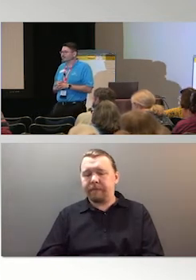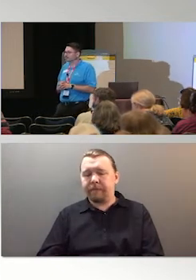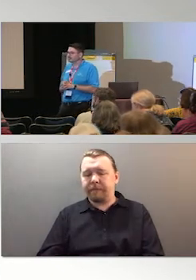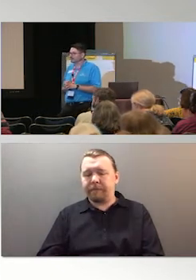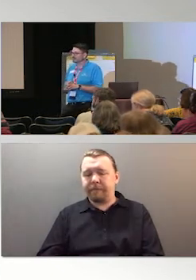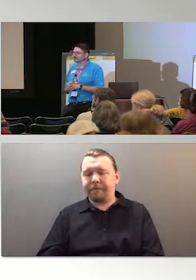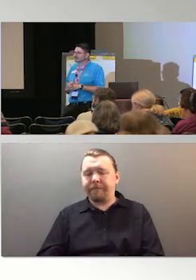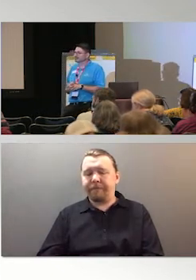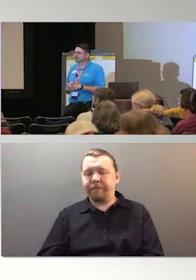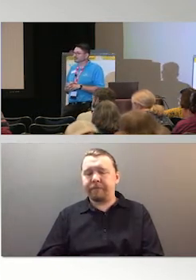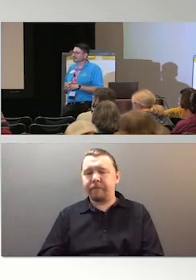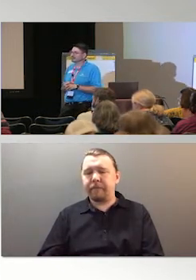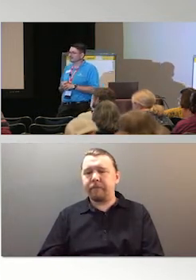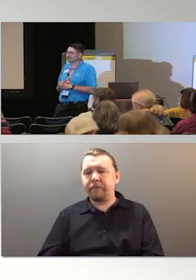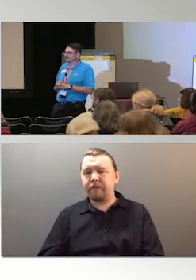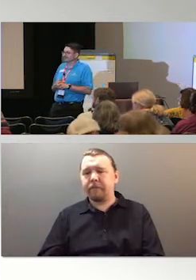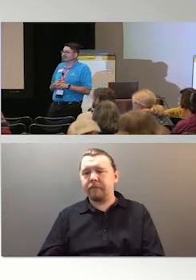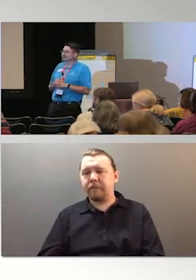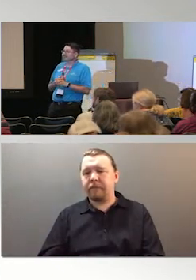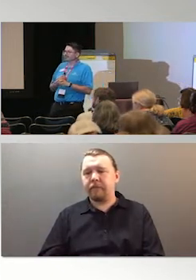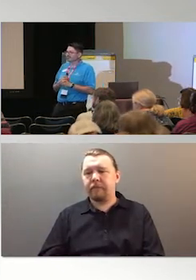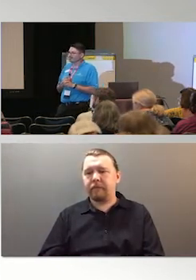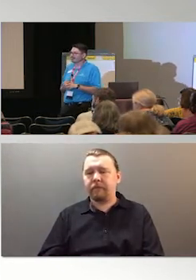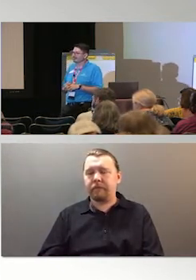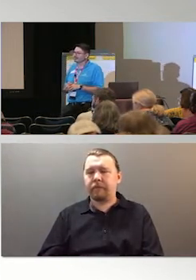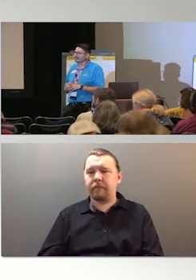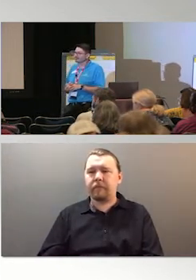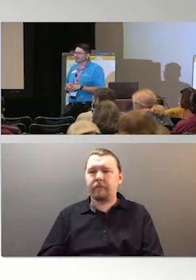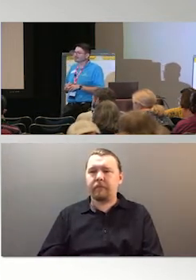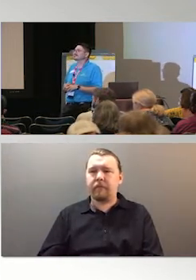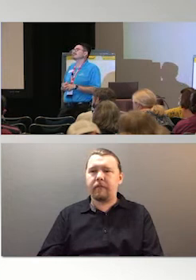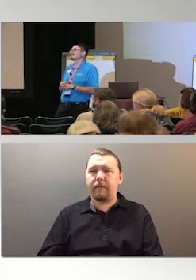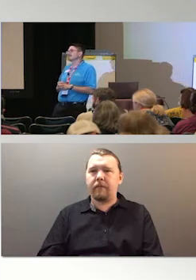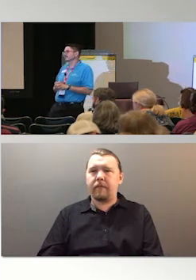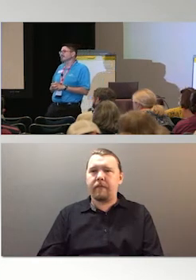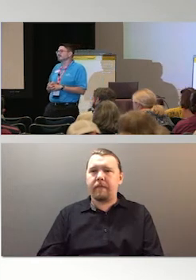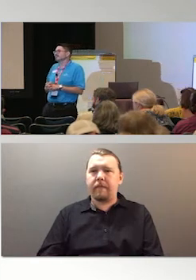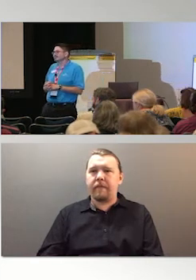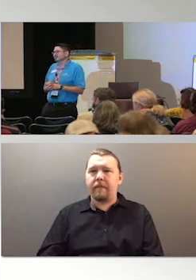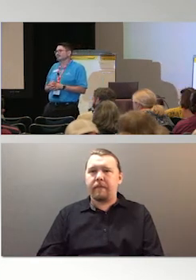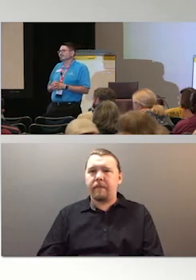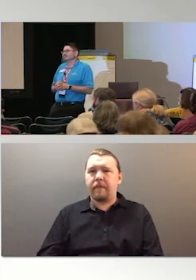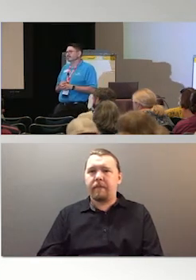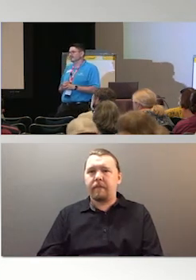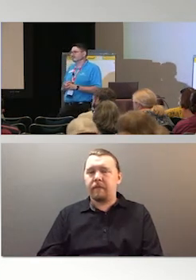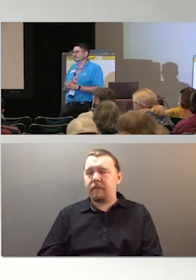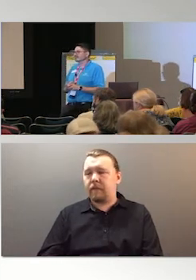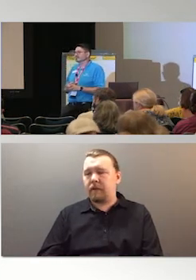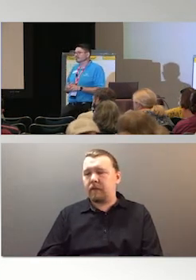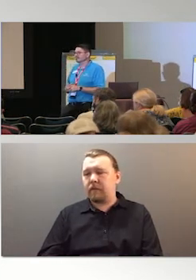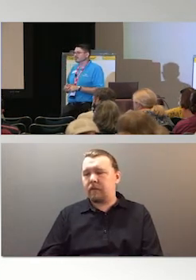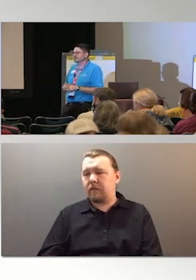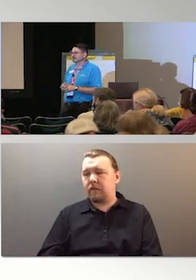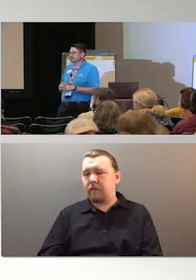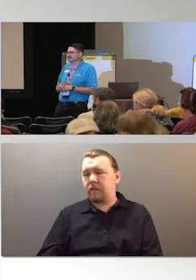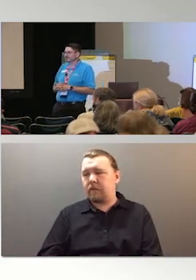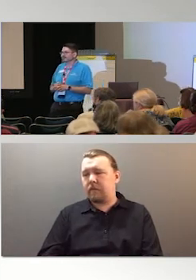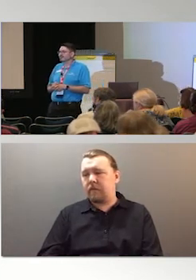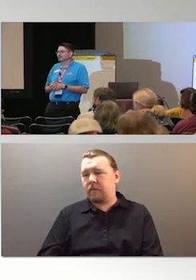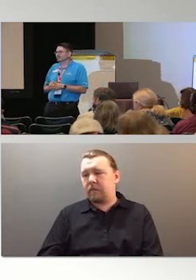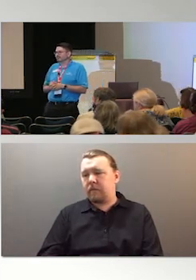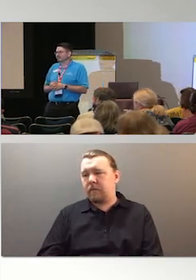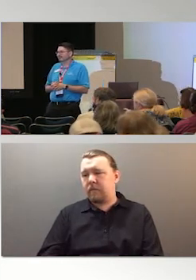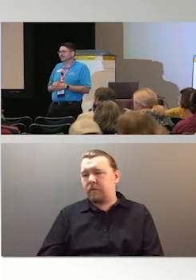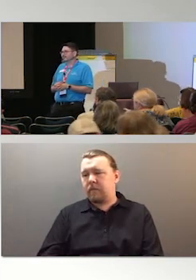very young, so I used my email, but he's getting close to where he is older, and I want him to